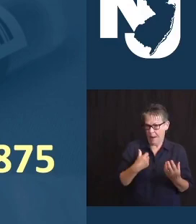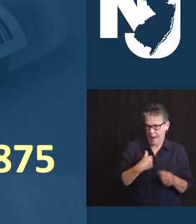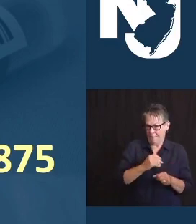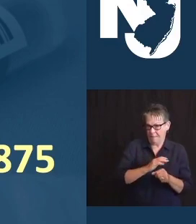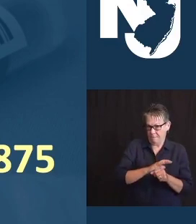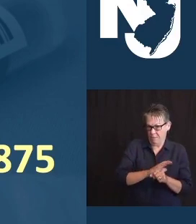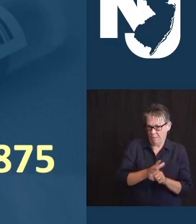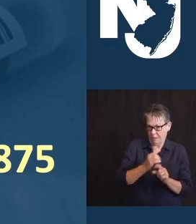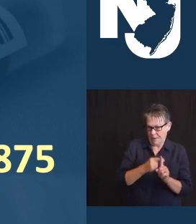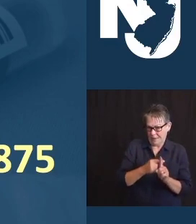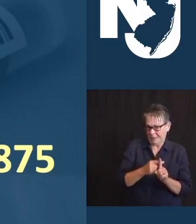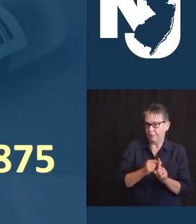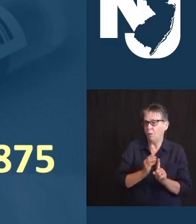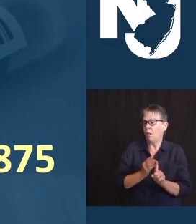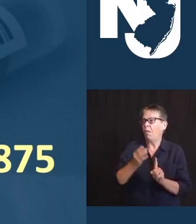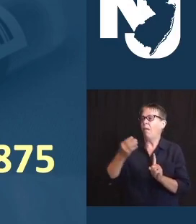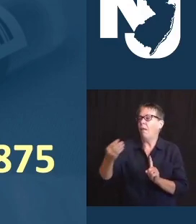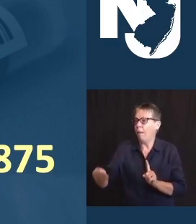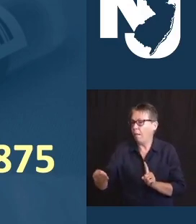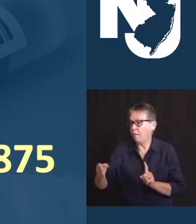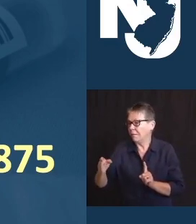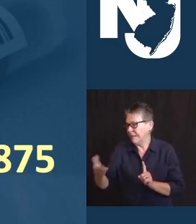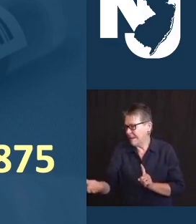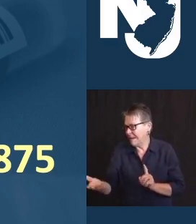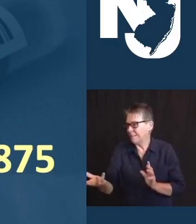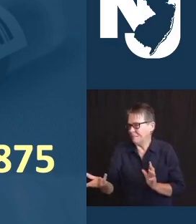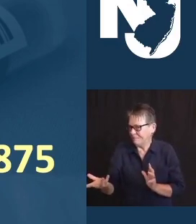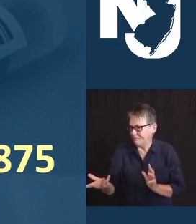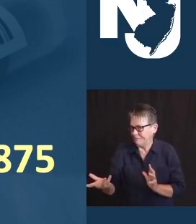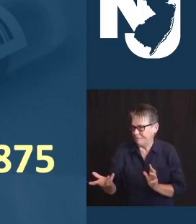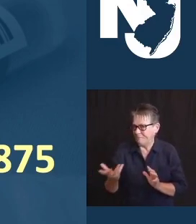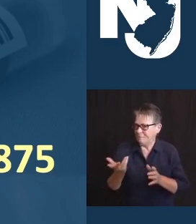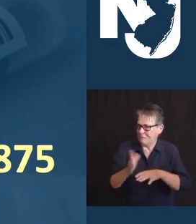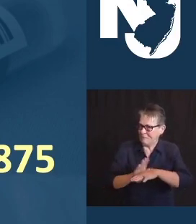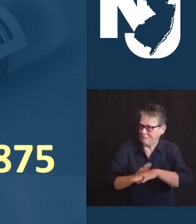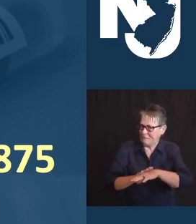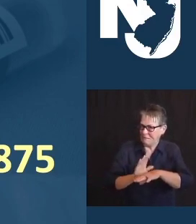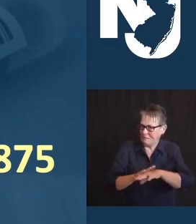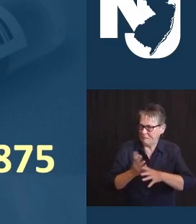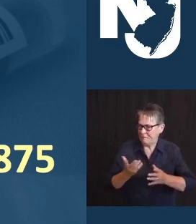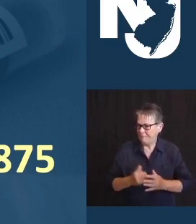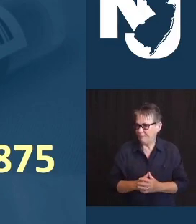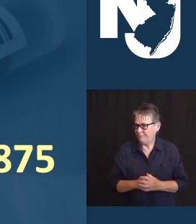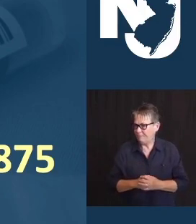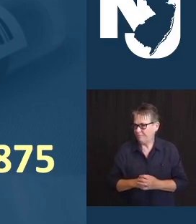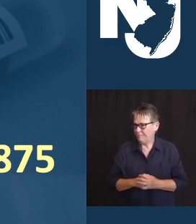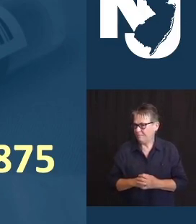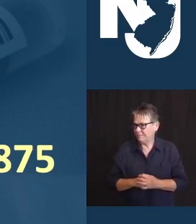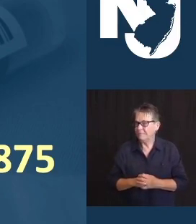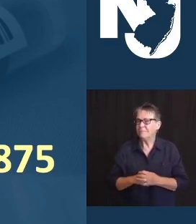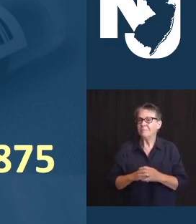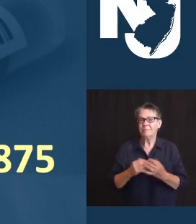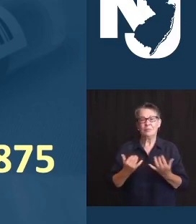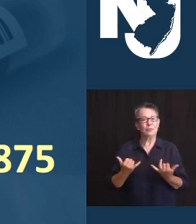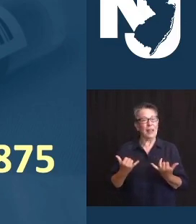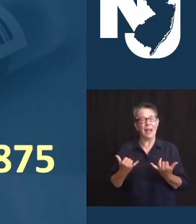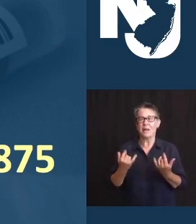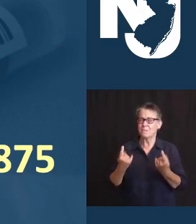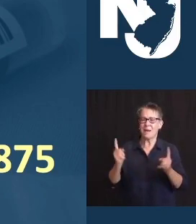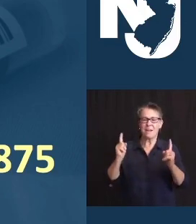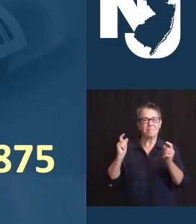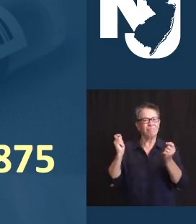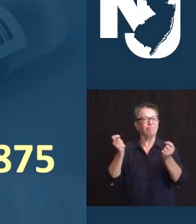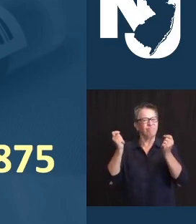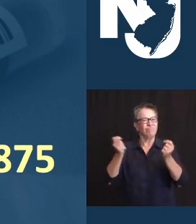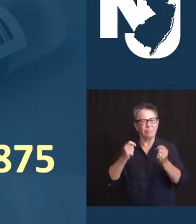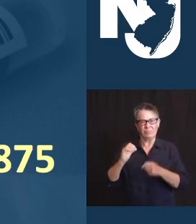cases. So we've got to, not only do we commemorate, reflect, and celebrate 0 deaths in our hospitals over the past 24